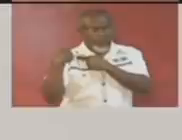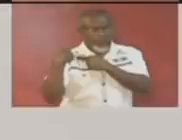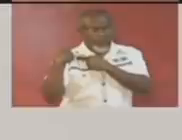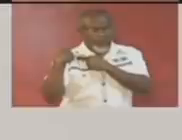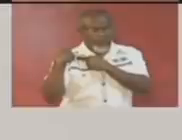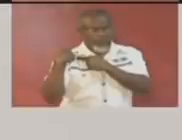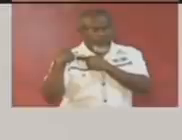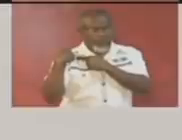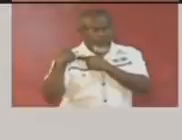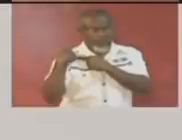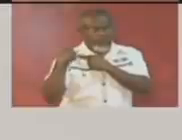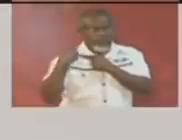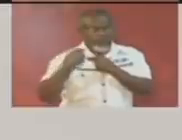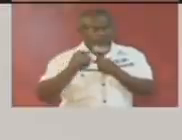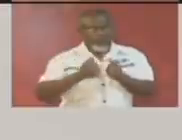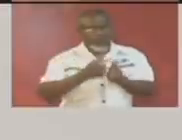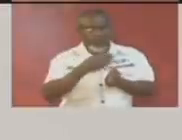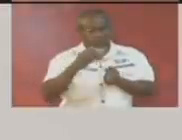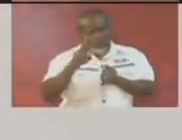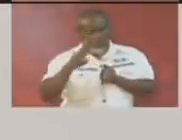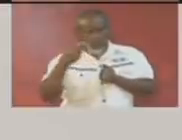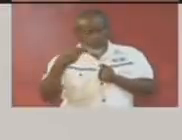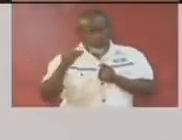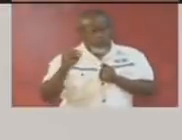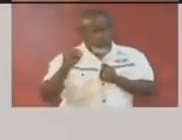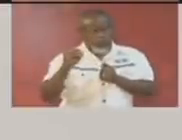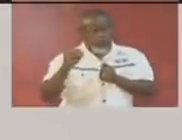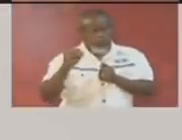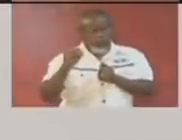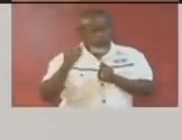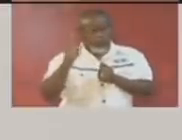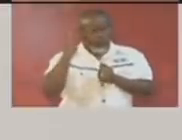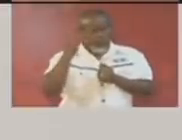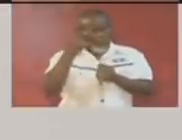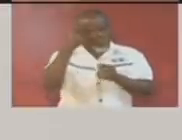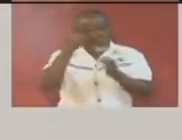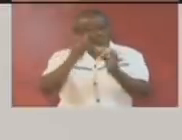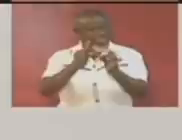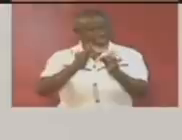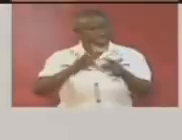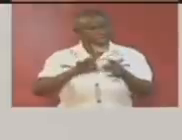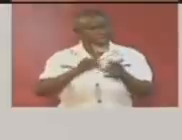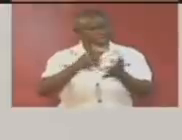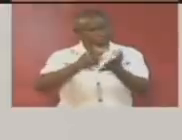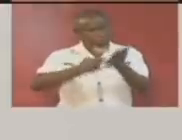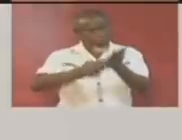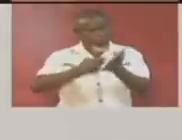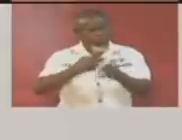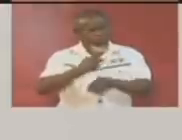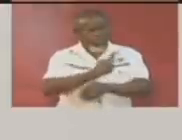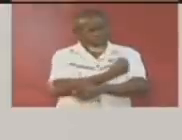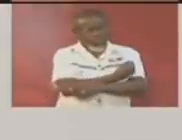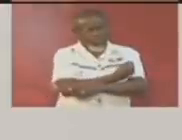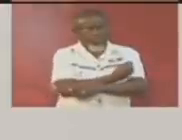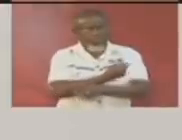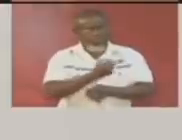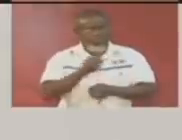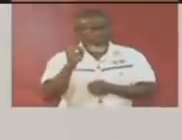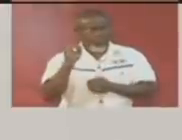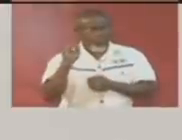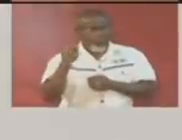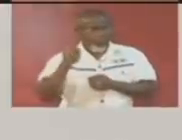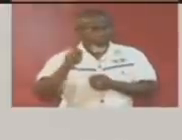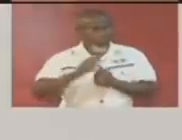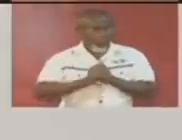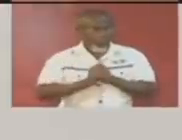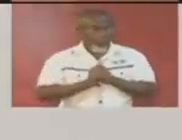PAHO WHO organizations, not with individual countries, to see what is being paid by different member states. So that matter is to be dealt with by